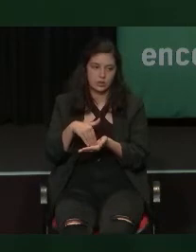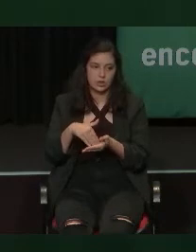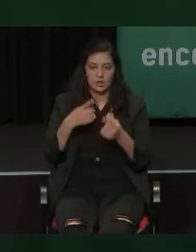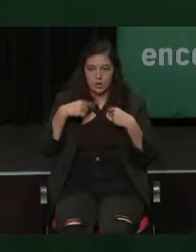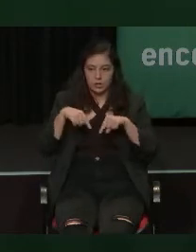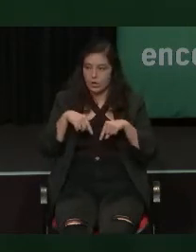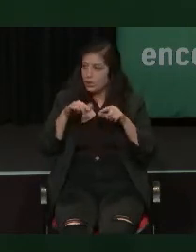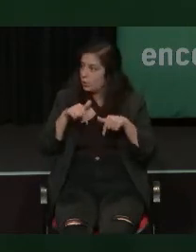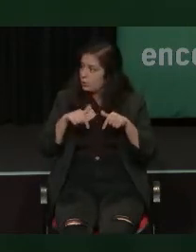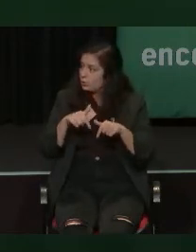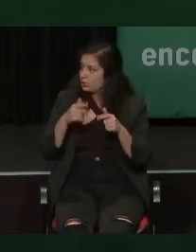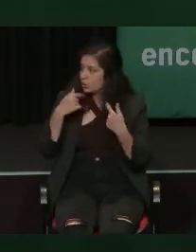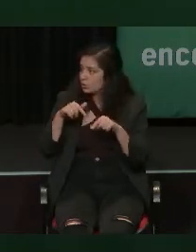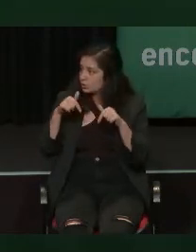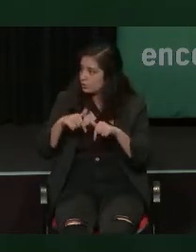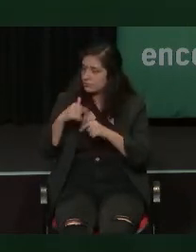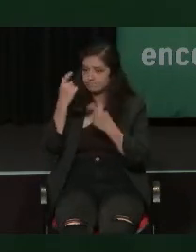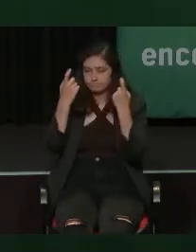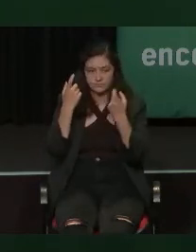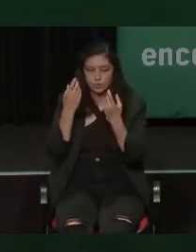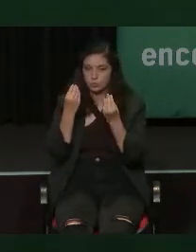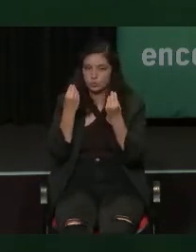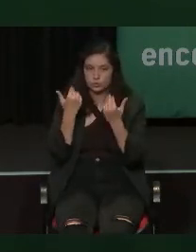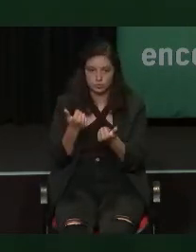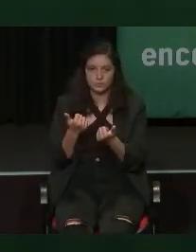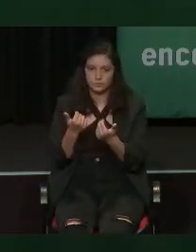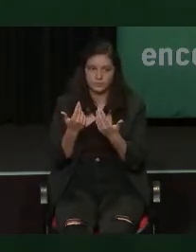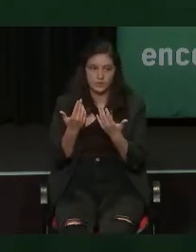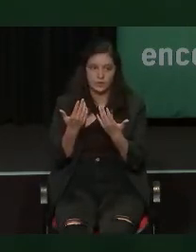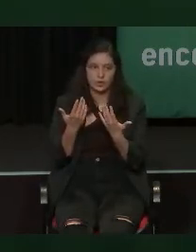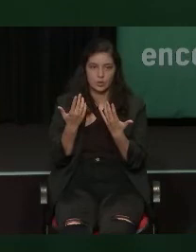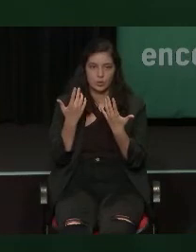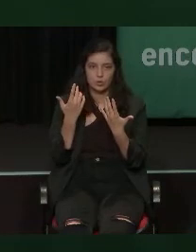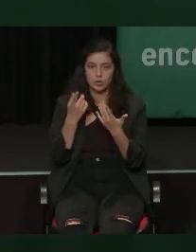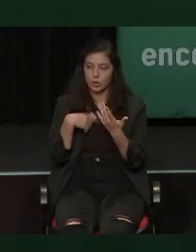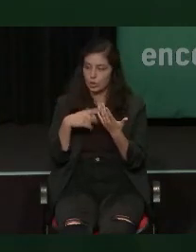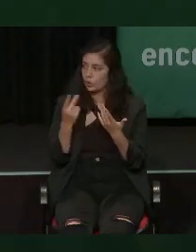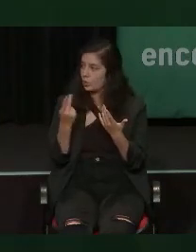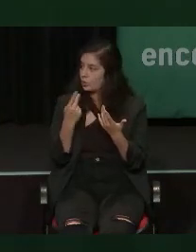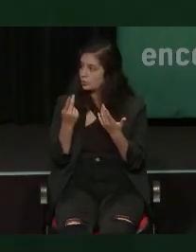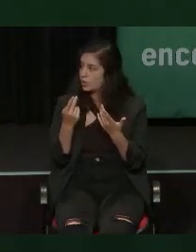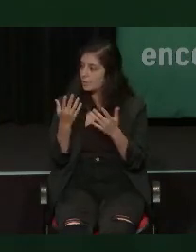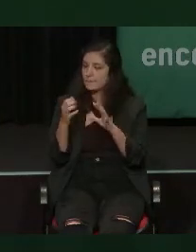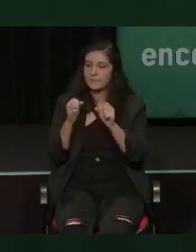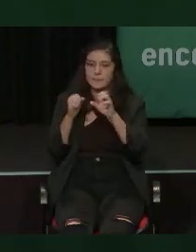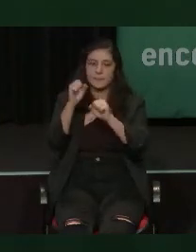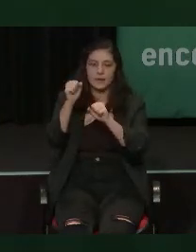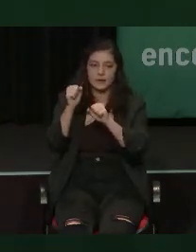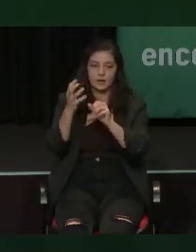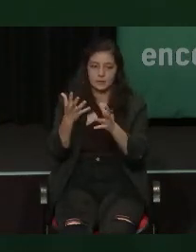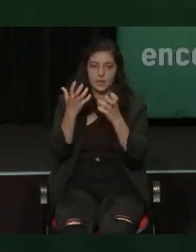today. The session today reflected very much what we both wanted